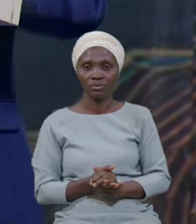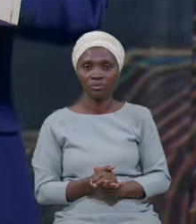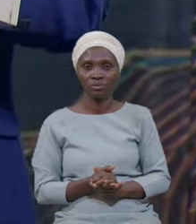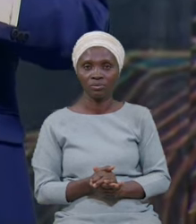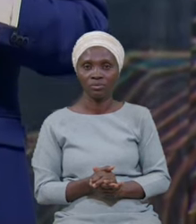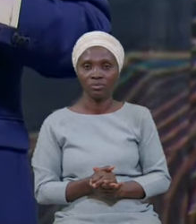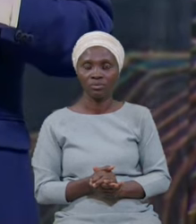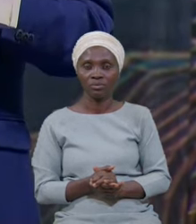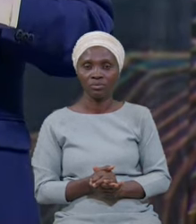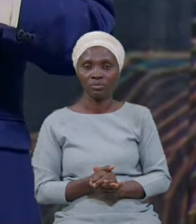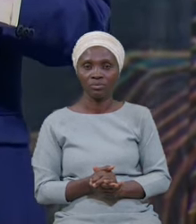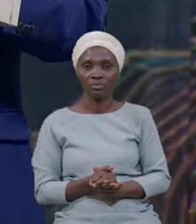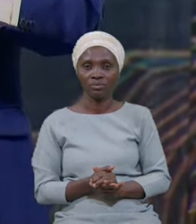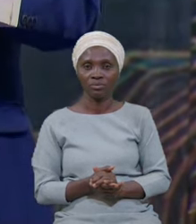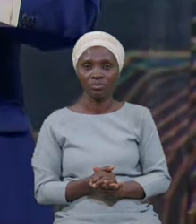flag?